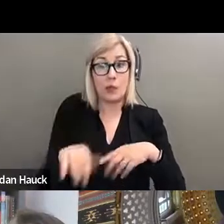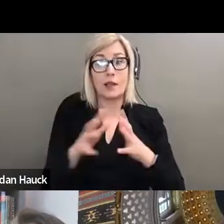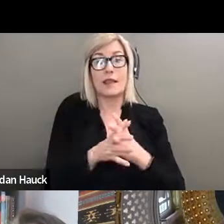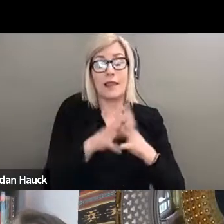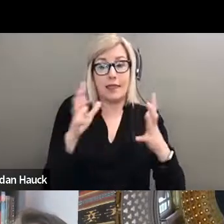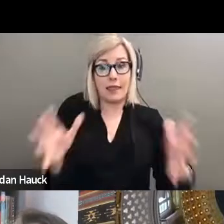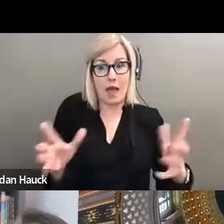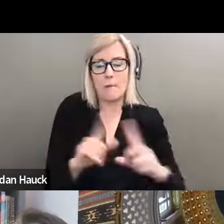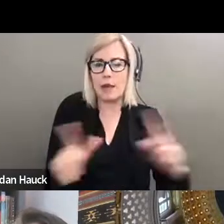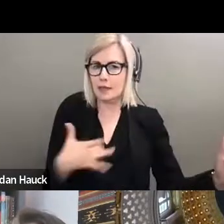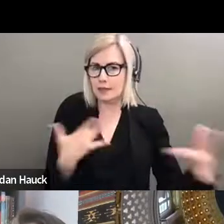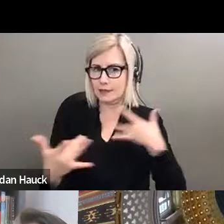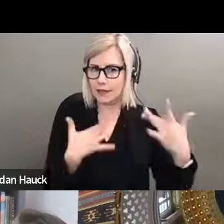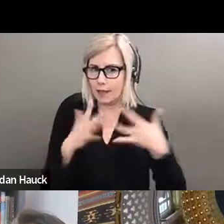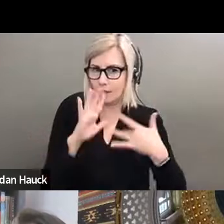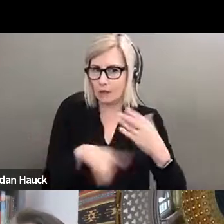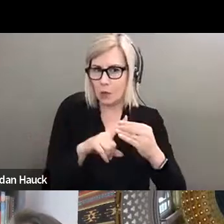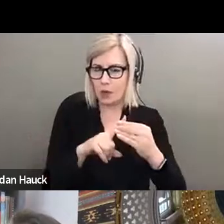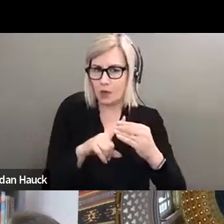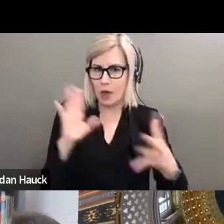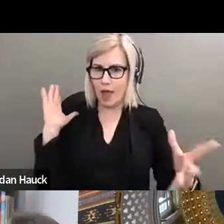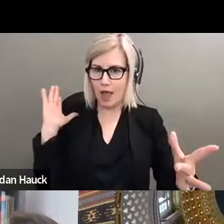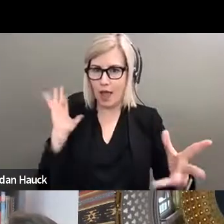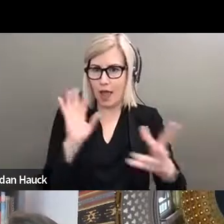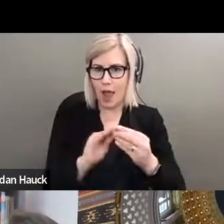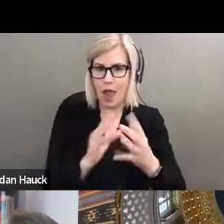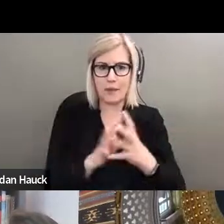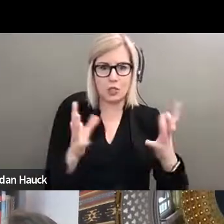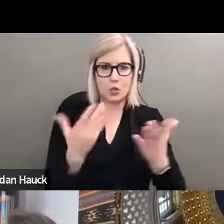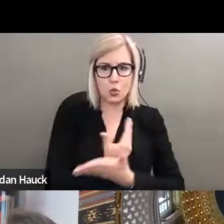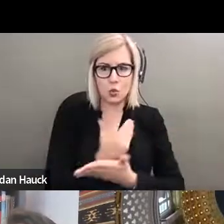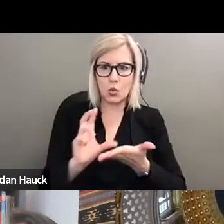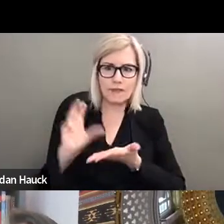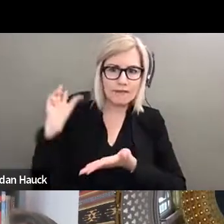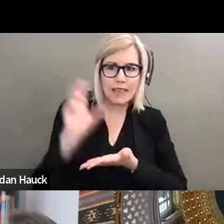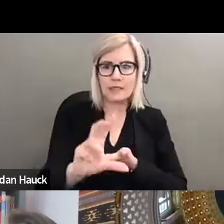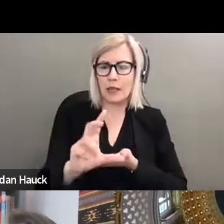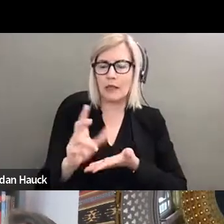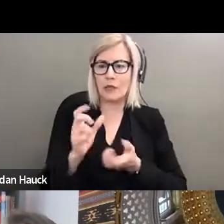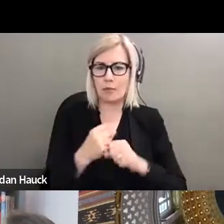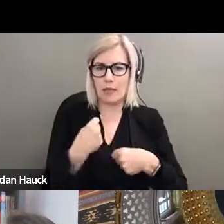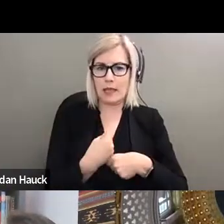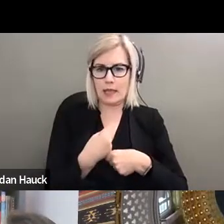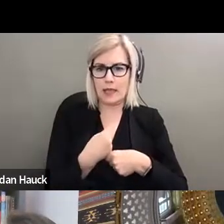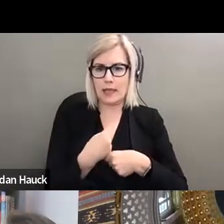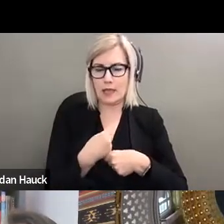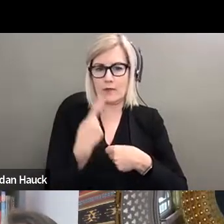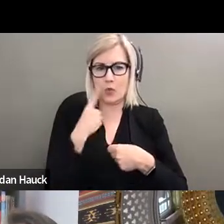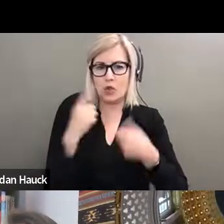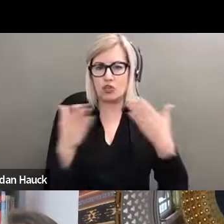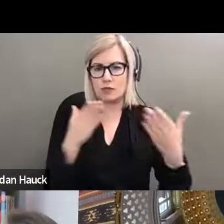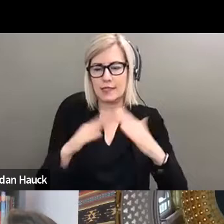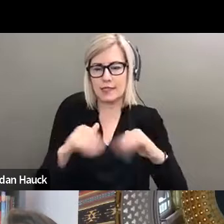it's exciting to talk about when you add all of that up, how much new investment they're making in the service